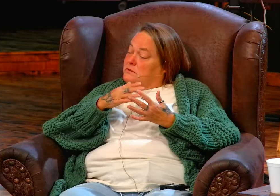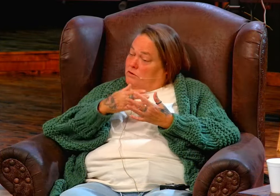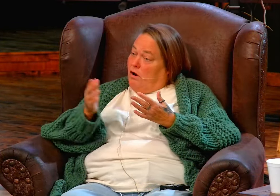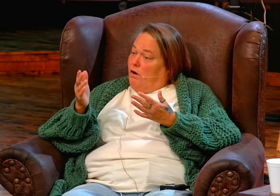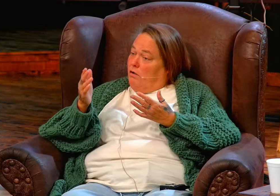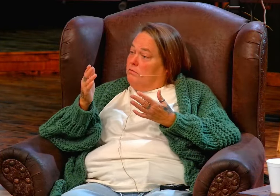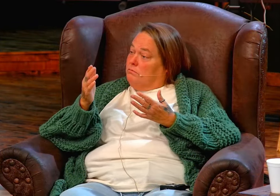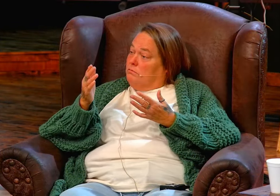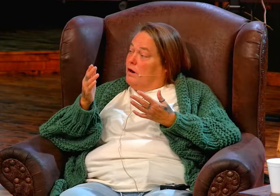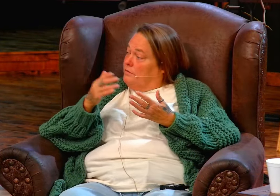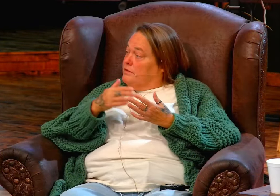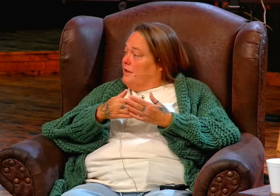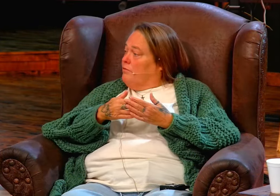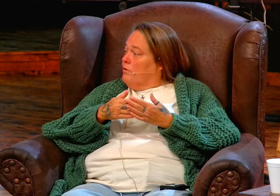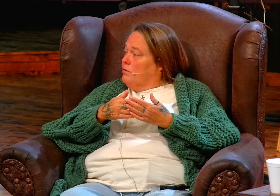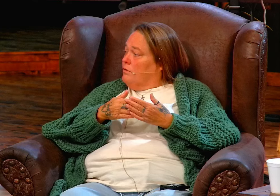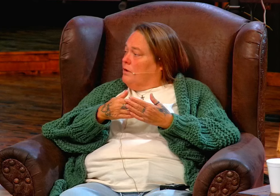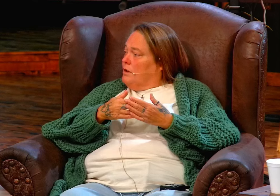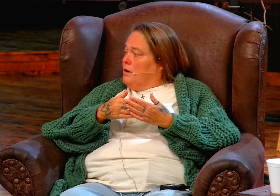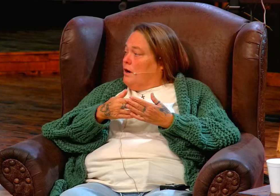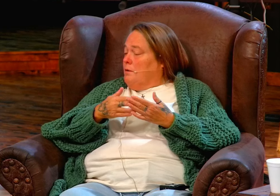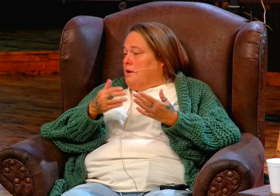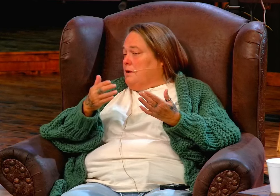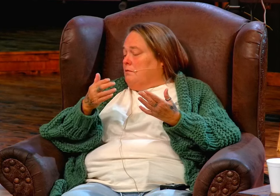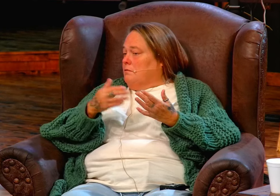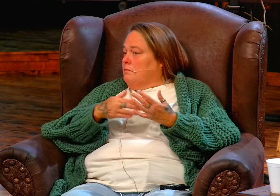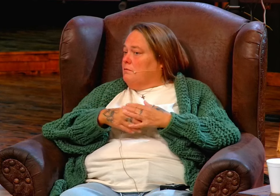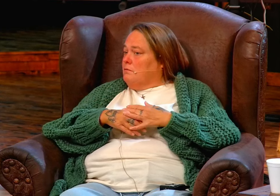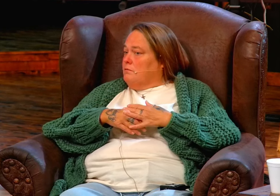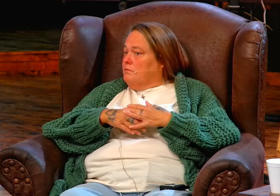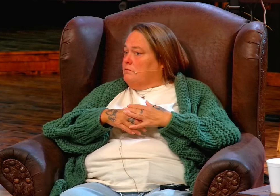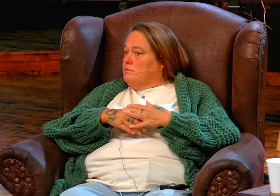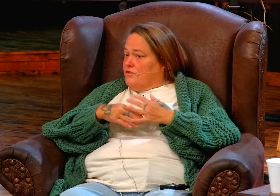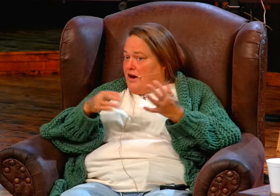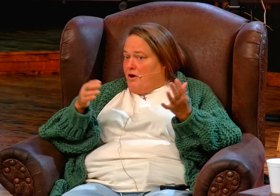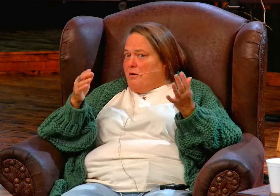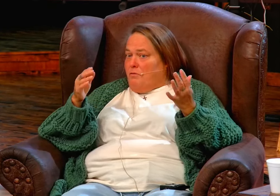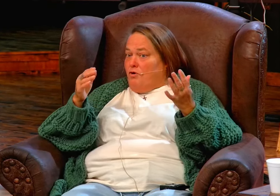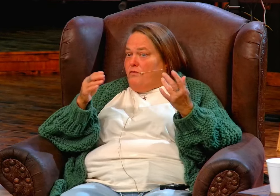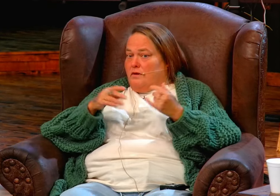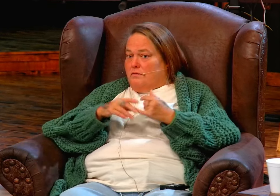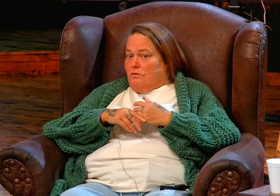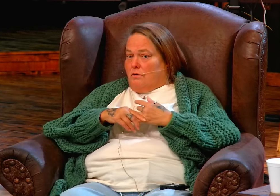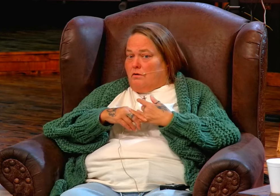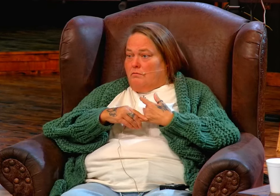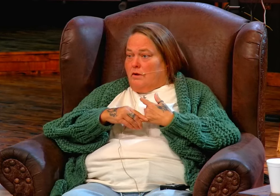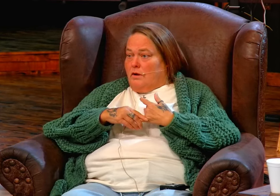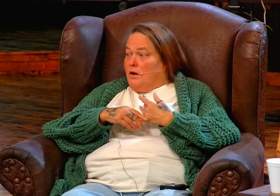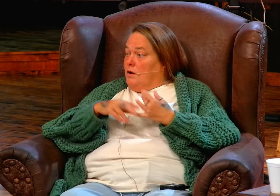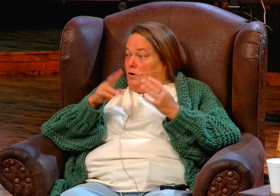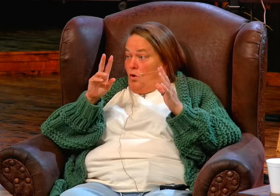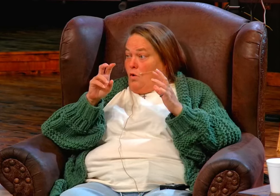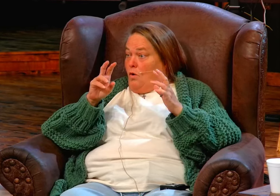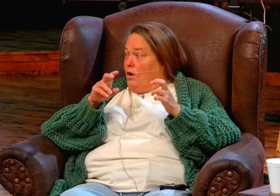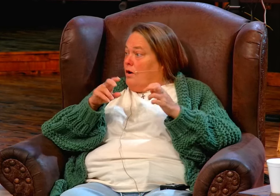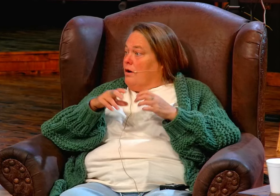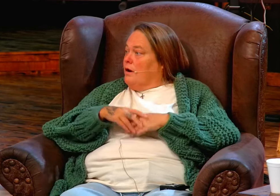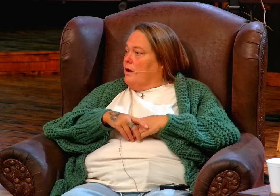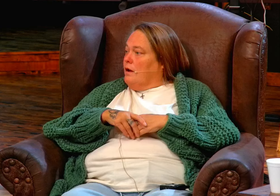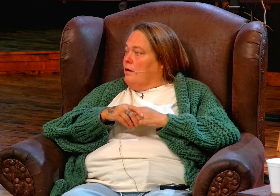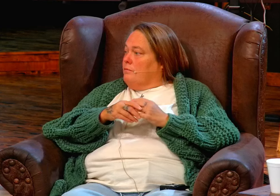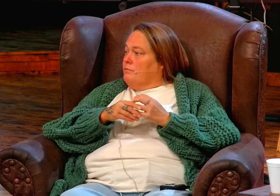because they're all of the devil. I mean, scary movies are